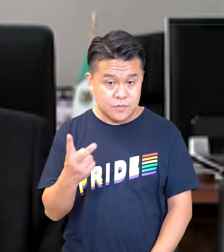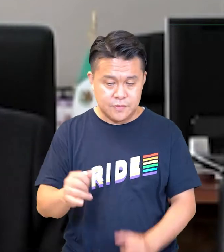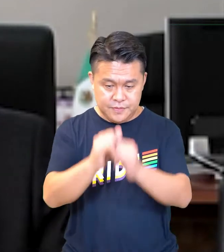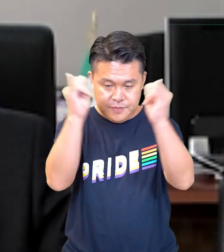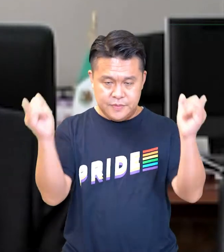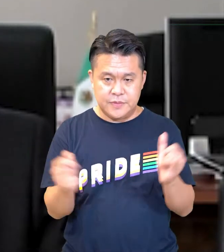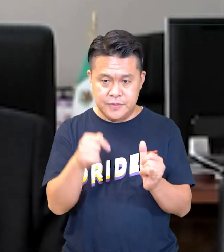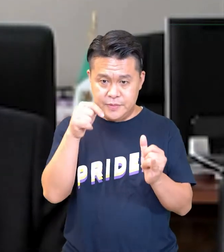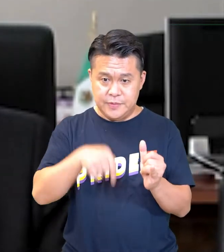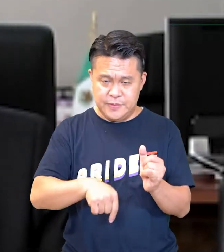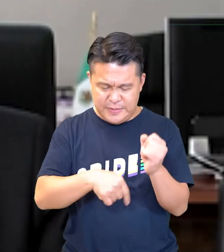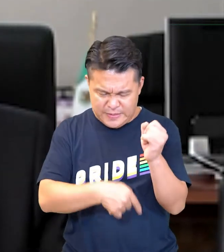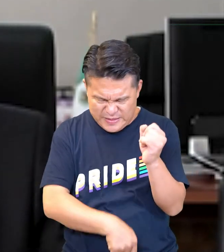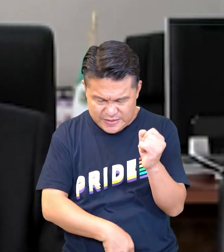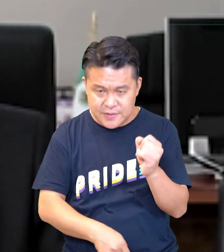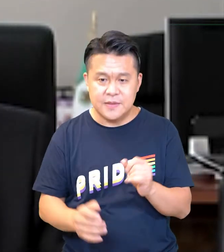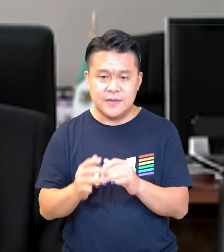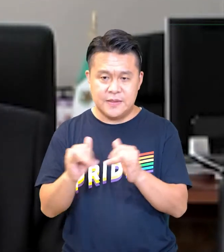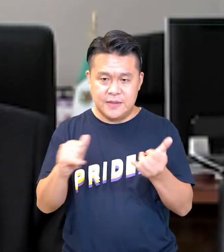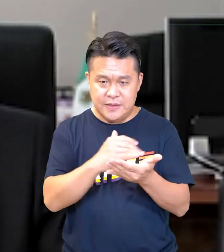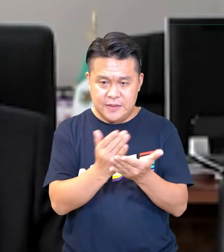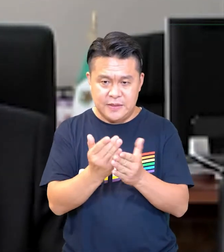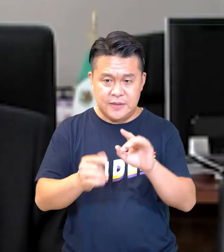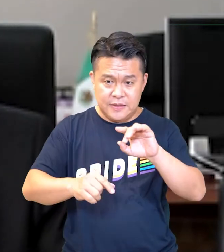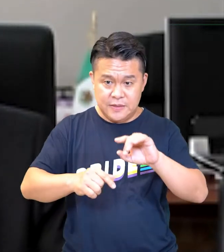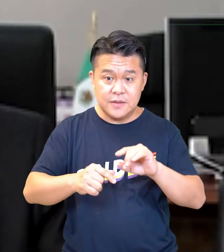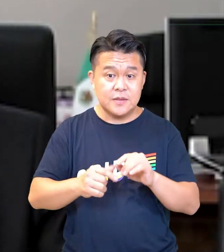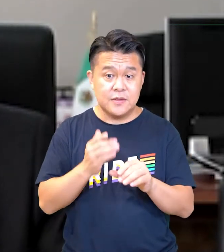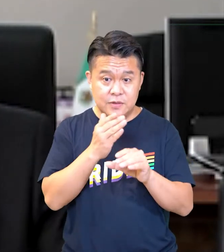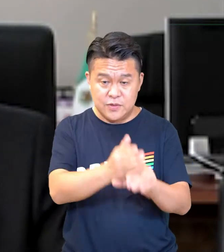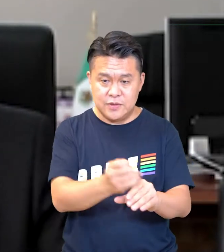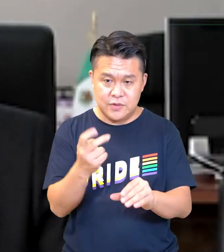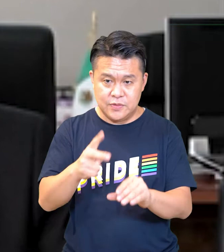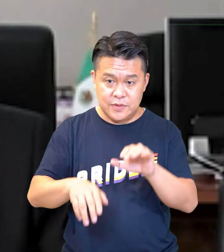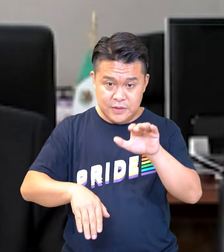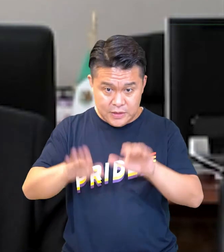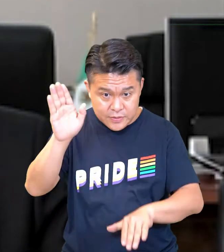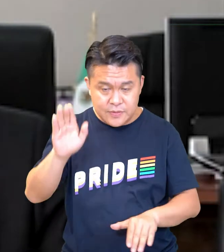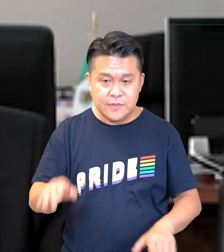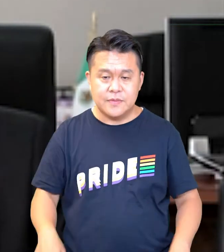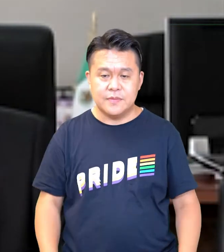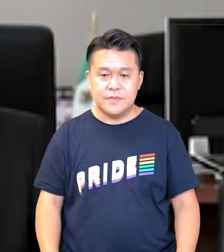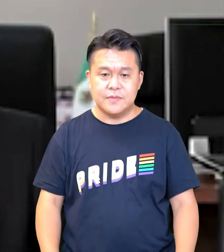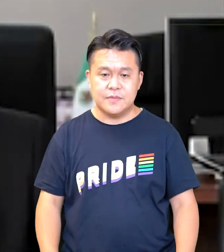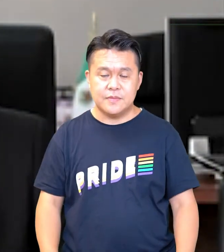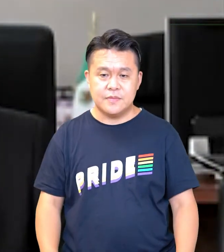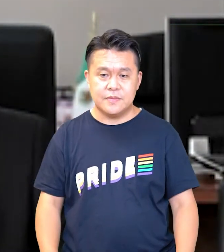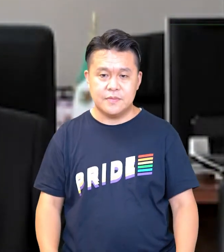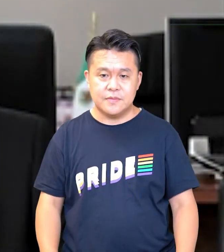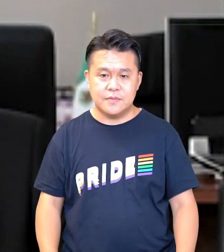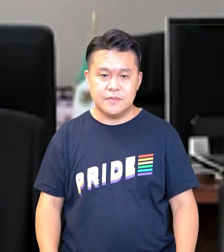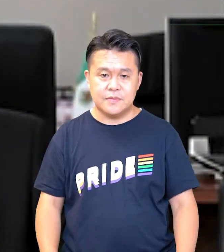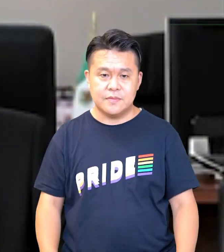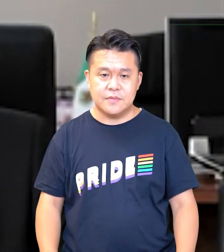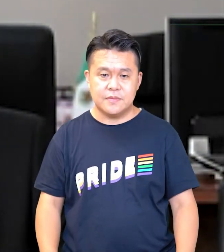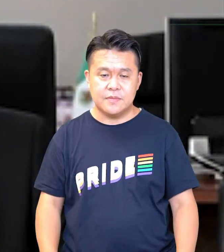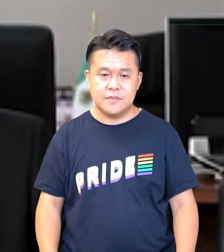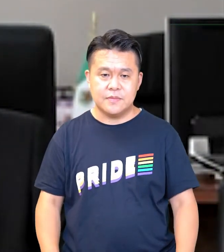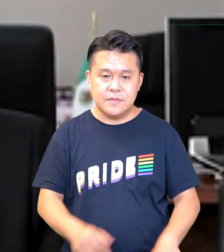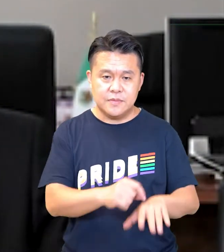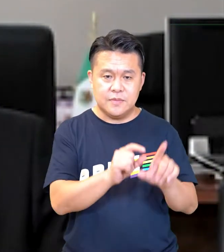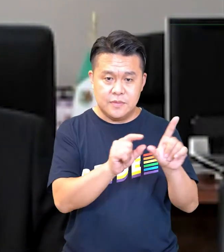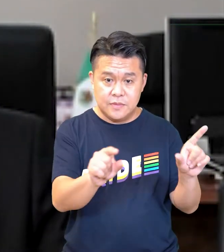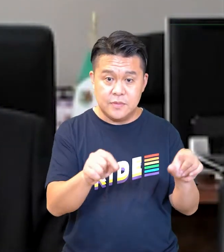time, this racism and discrimination entrenched in our society made